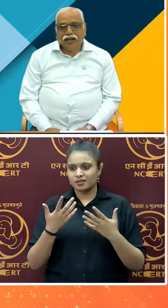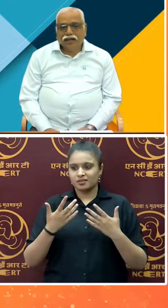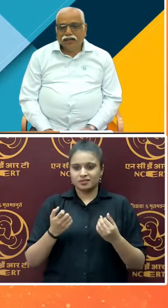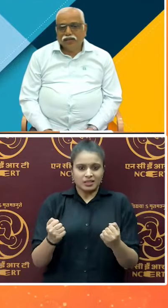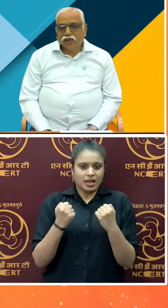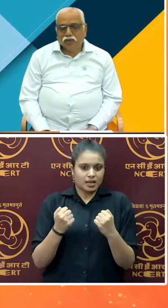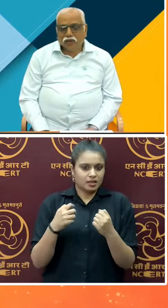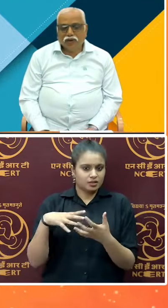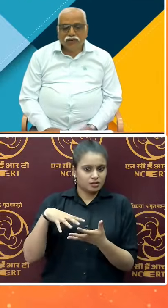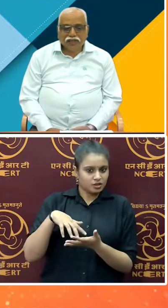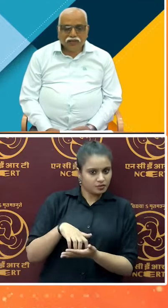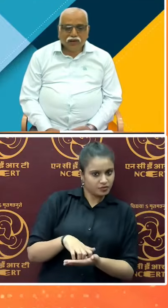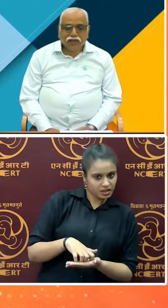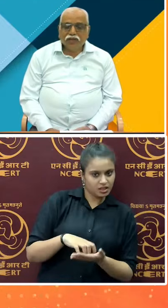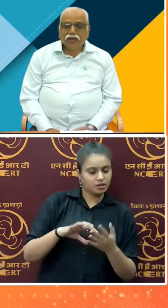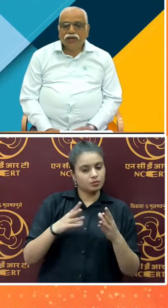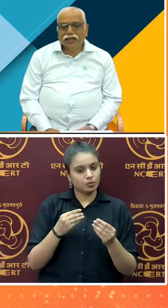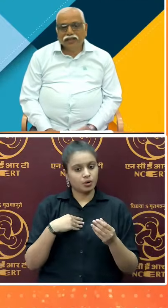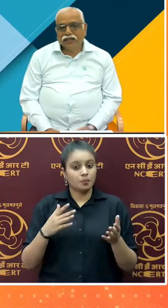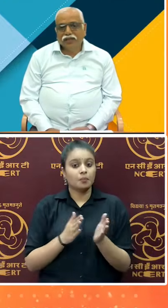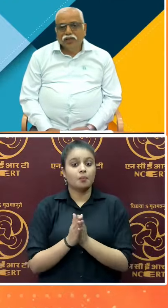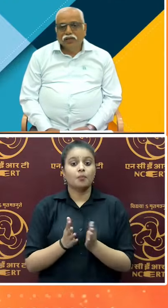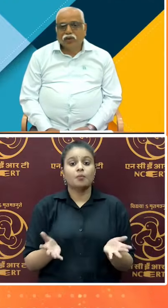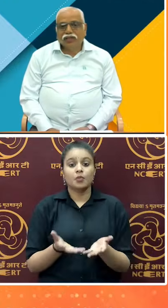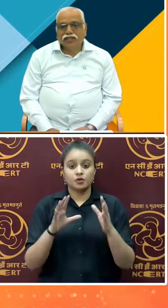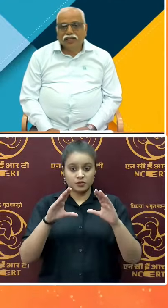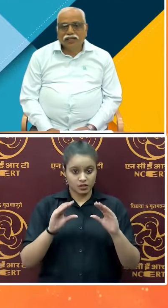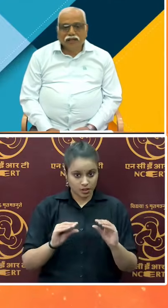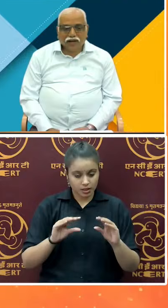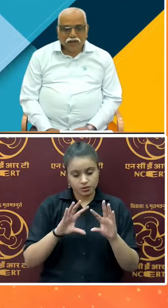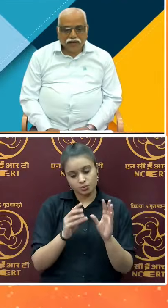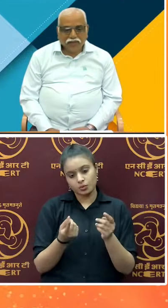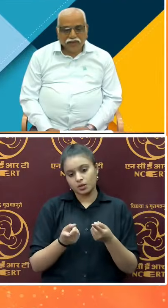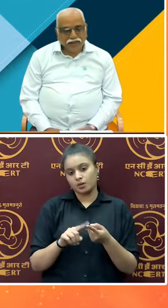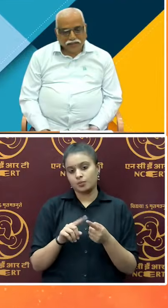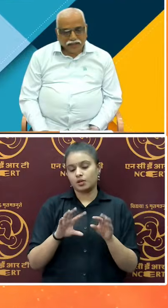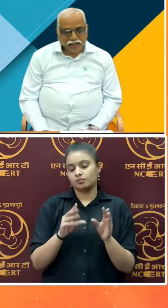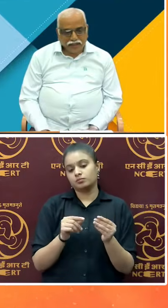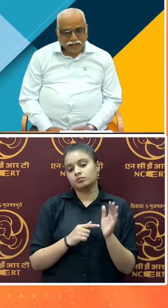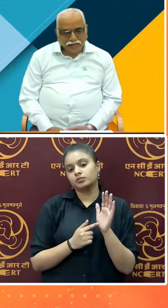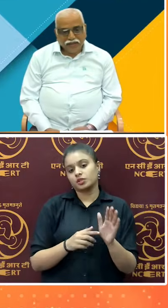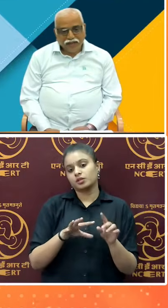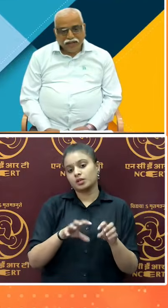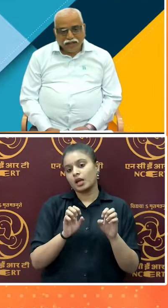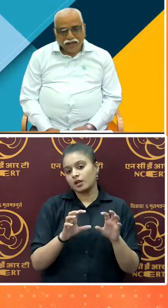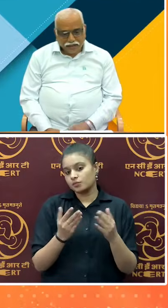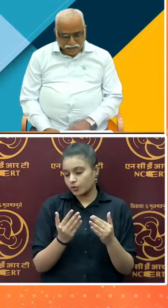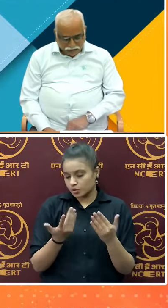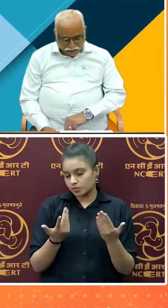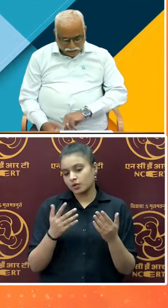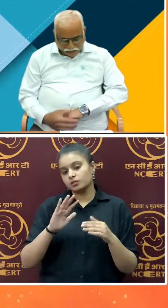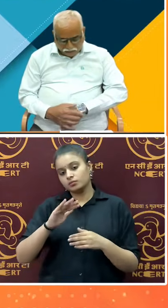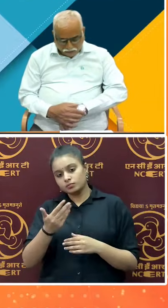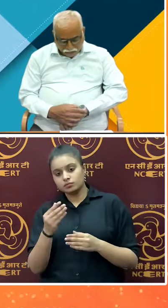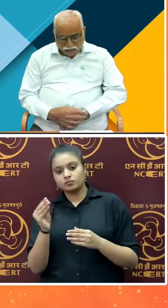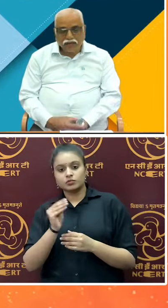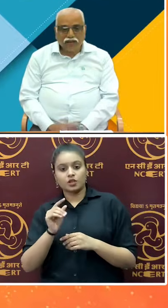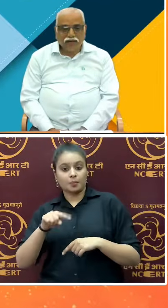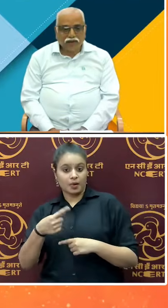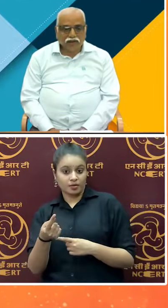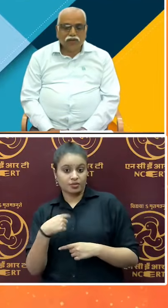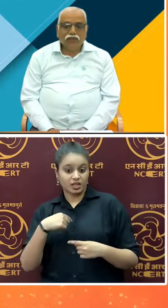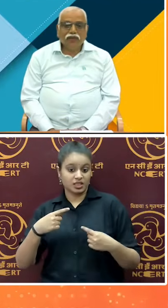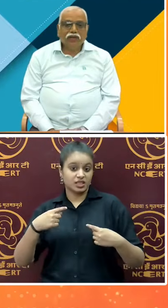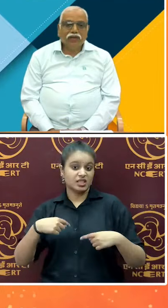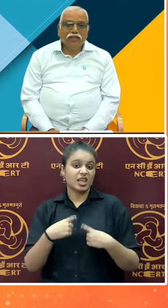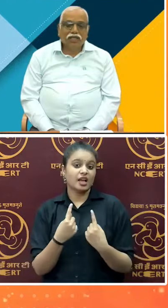me, and there is no motivation for me to do anything. So all these things are going to be seen in that way. And then there is a self-forming